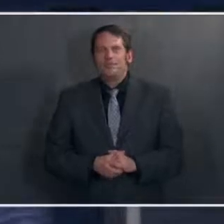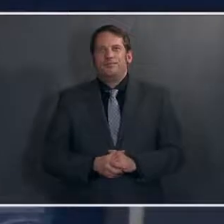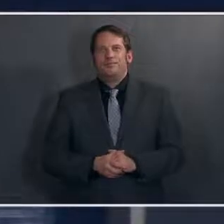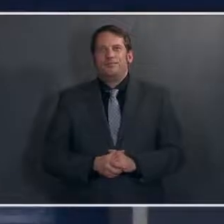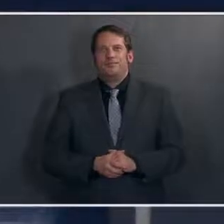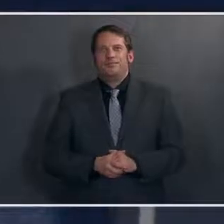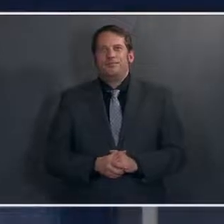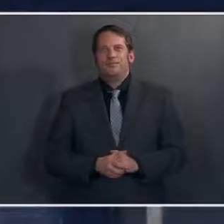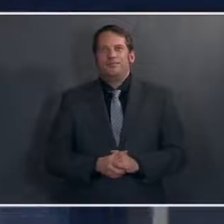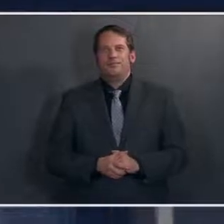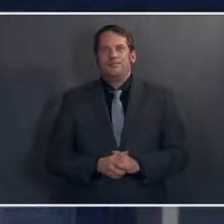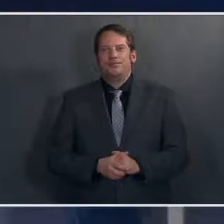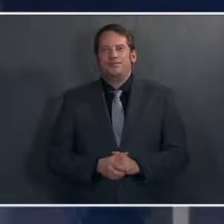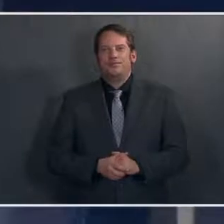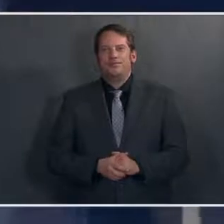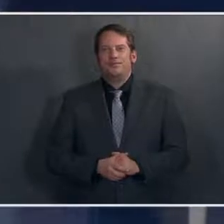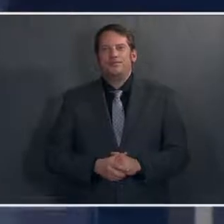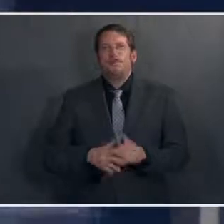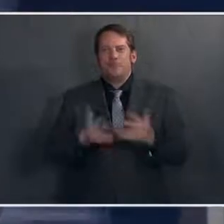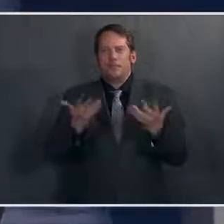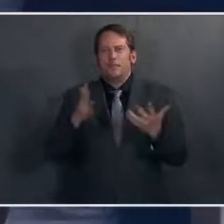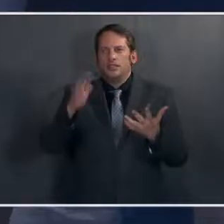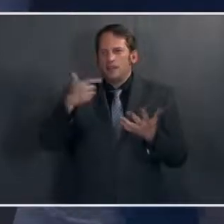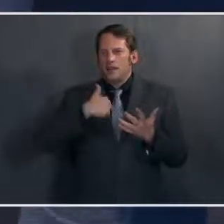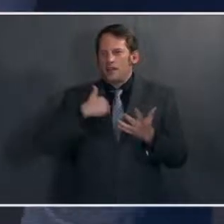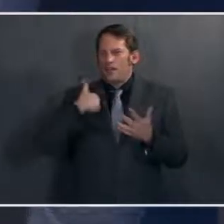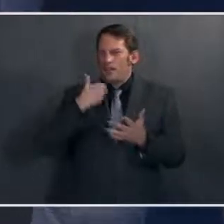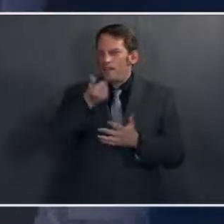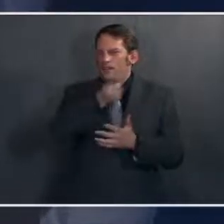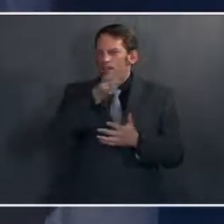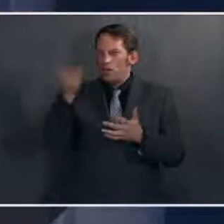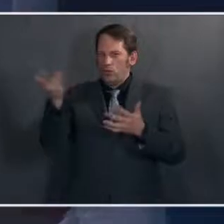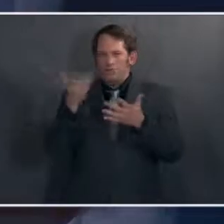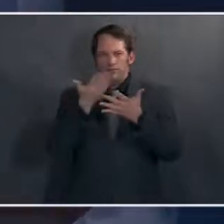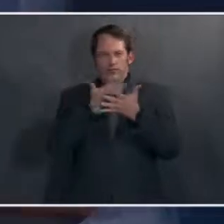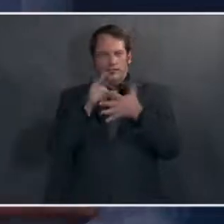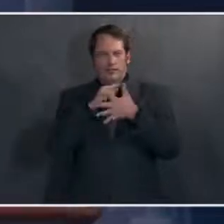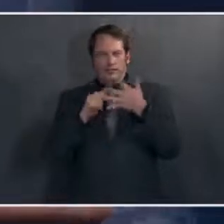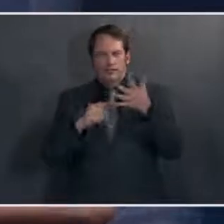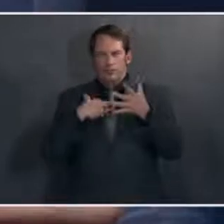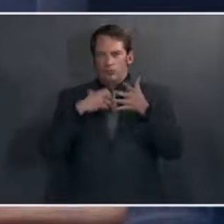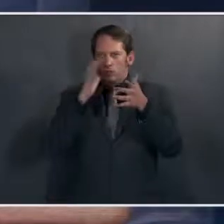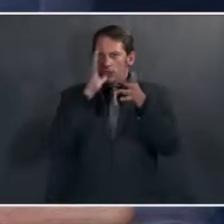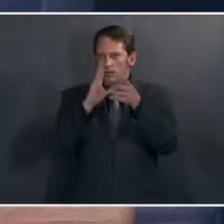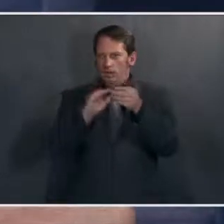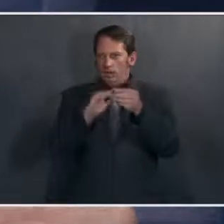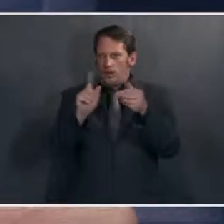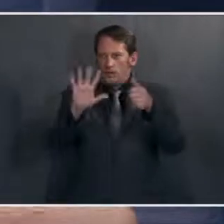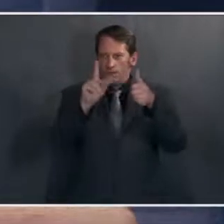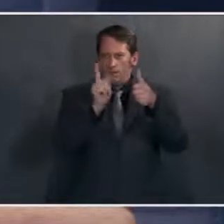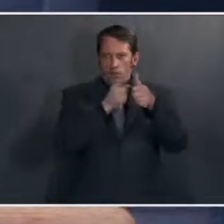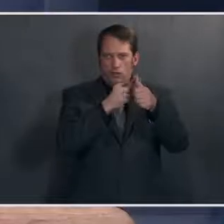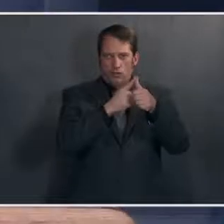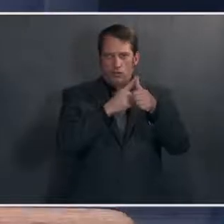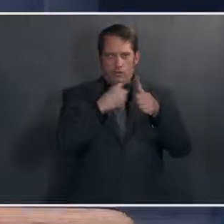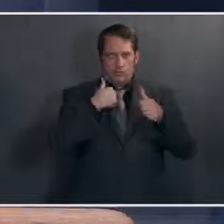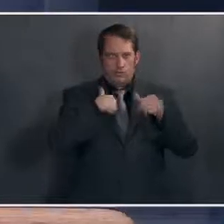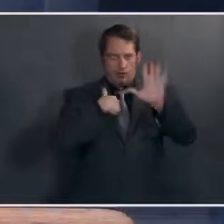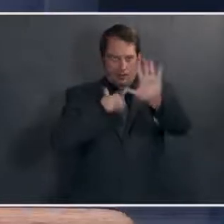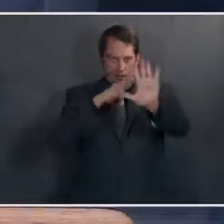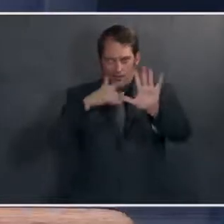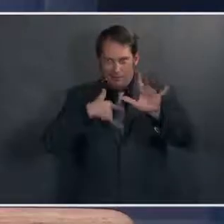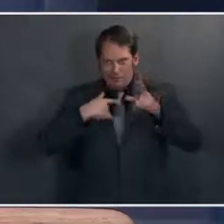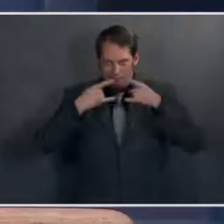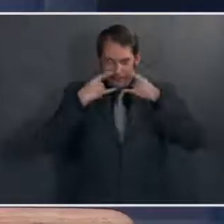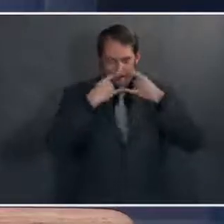Just have a couple of items for you all at the top. I was a little worried about getting that mask off with the earrings. Okay, successful, good start.